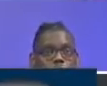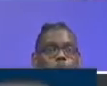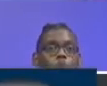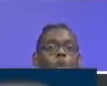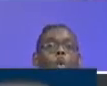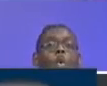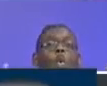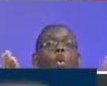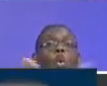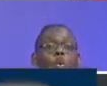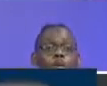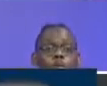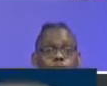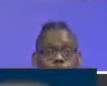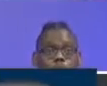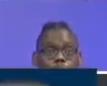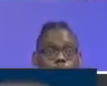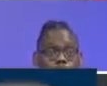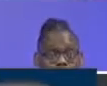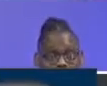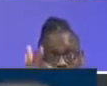January 2nd.